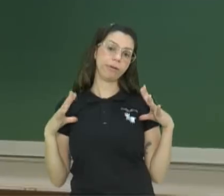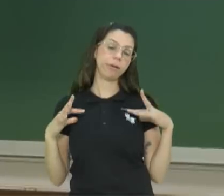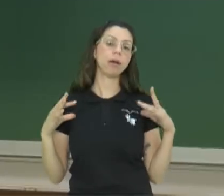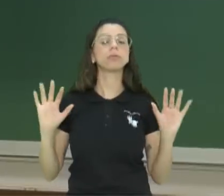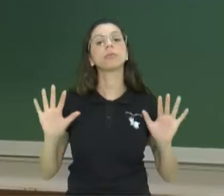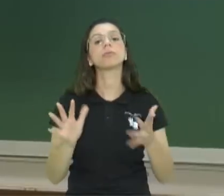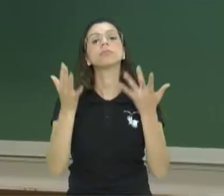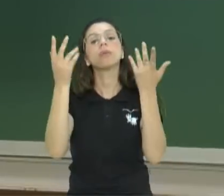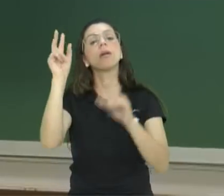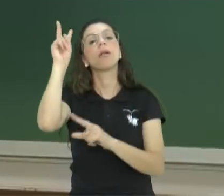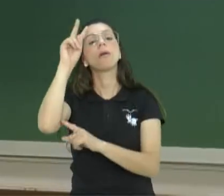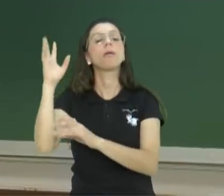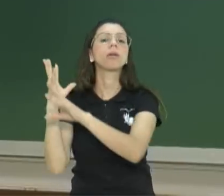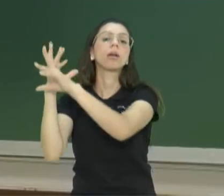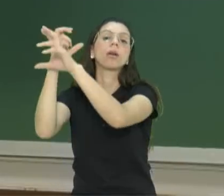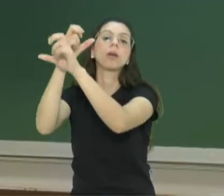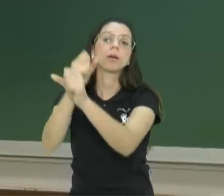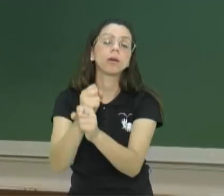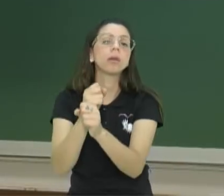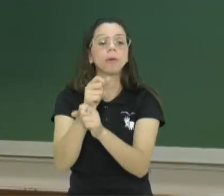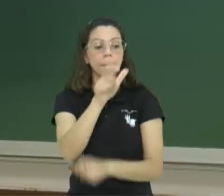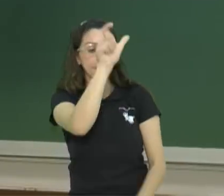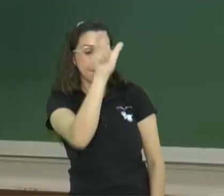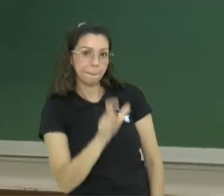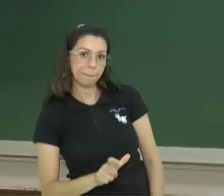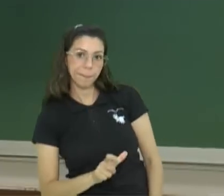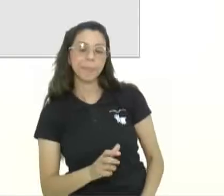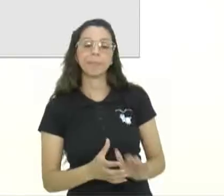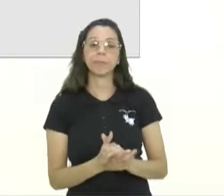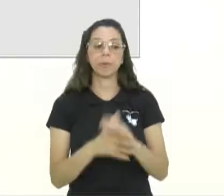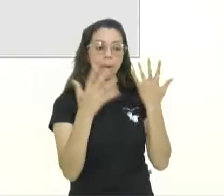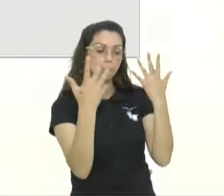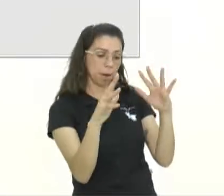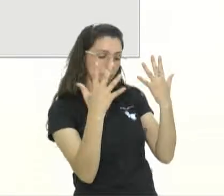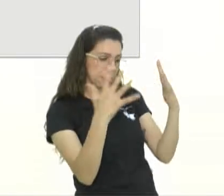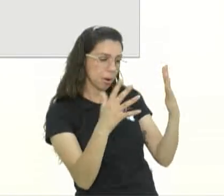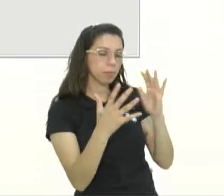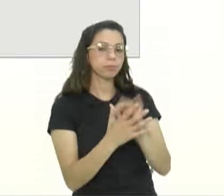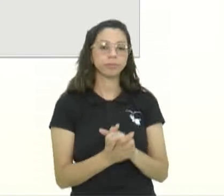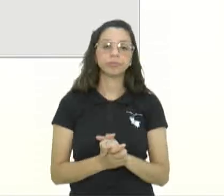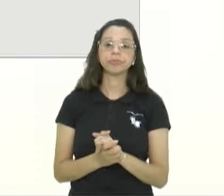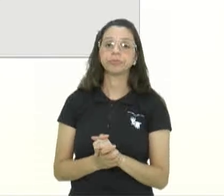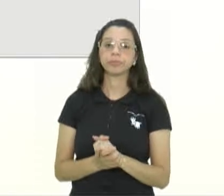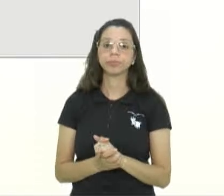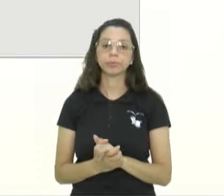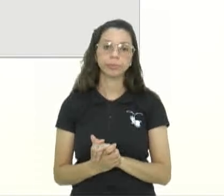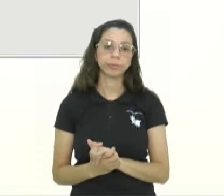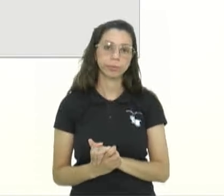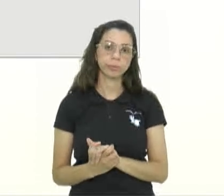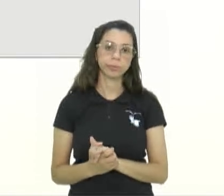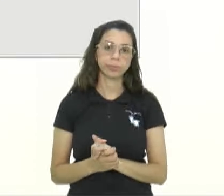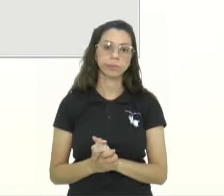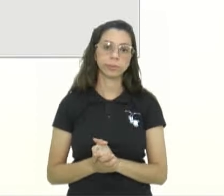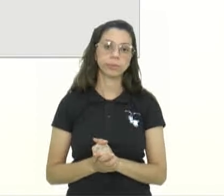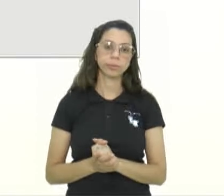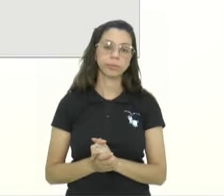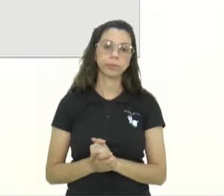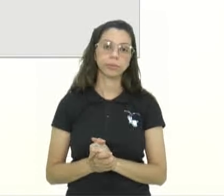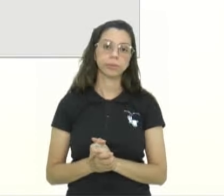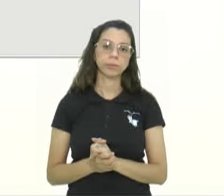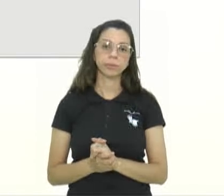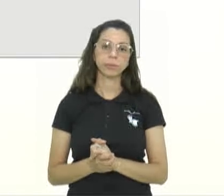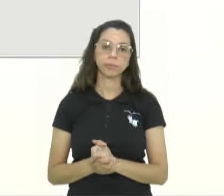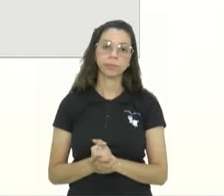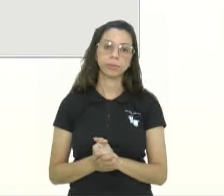comemorar, relembrar essa pessoa. Martin Luther King Day is a federal holiday held on